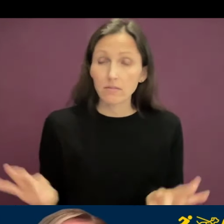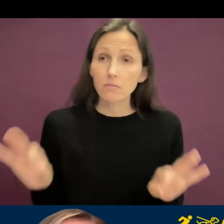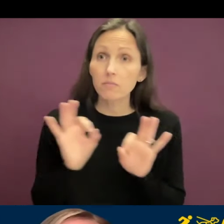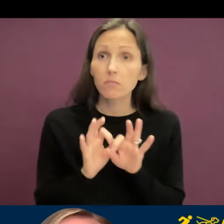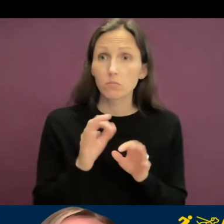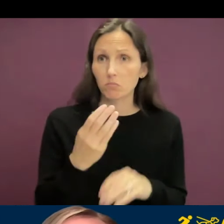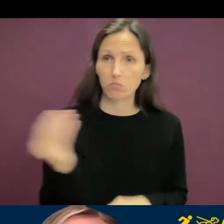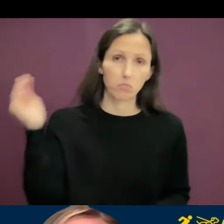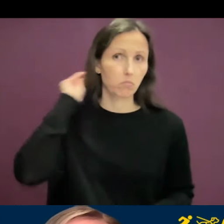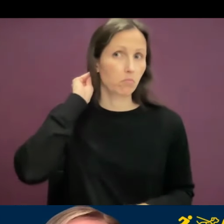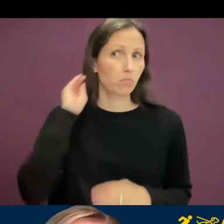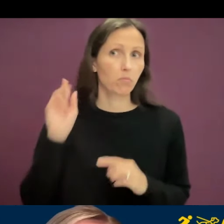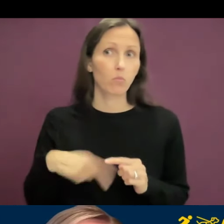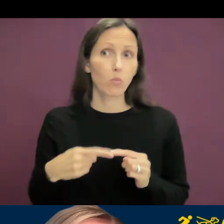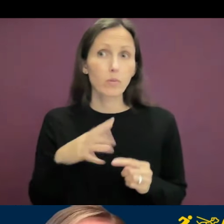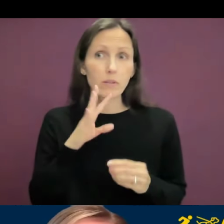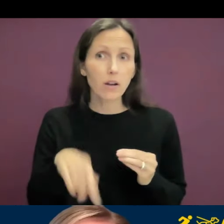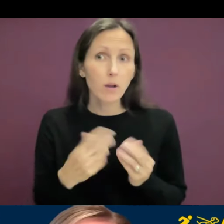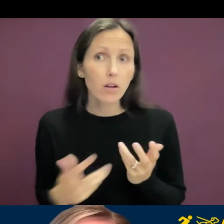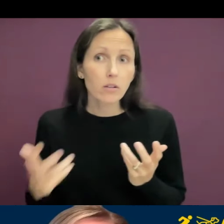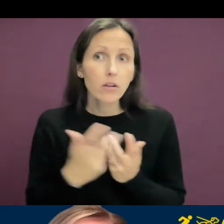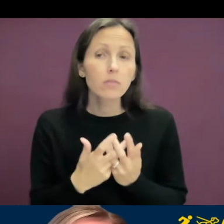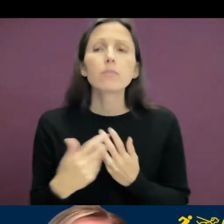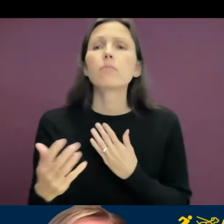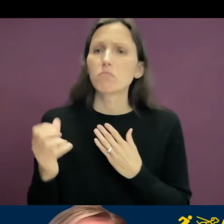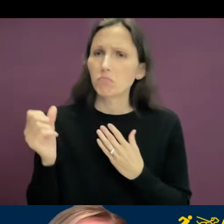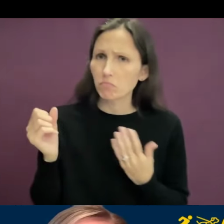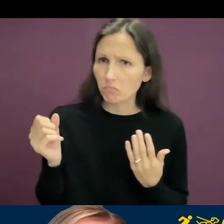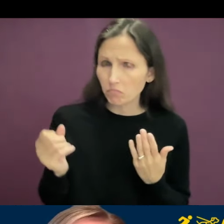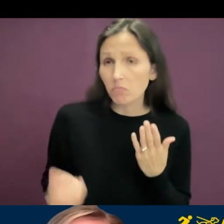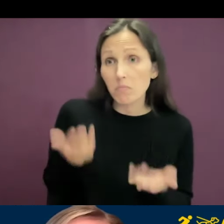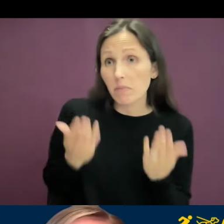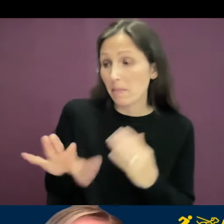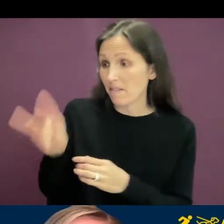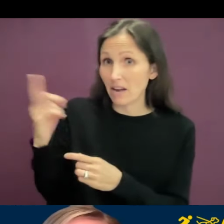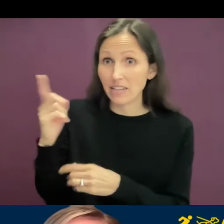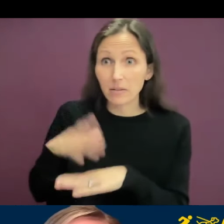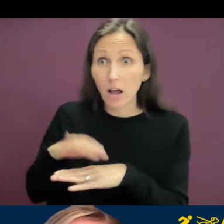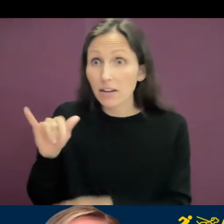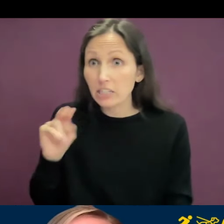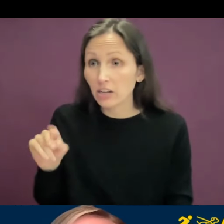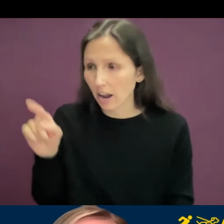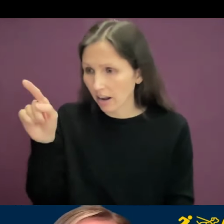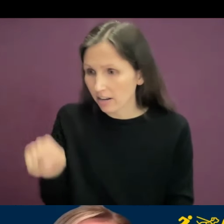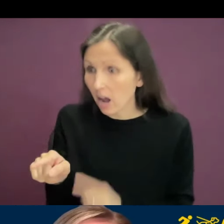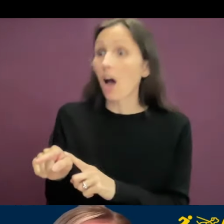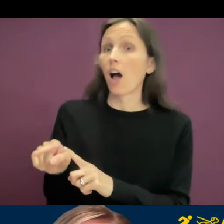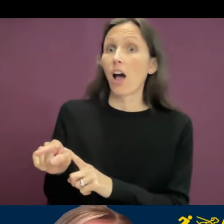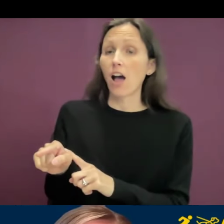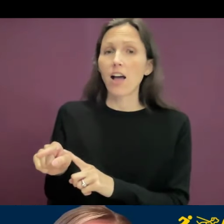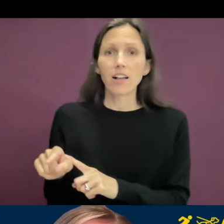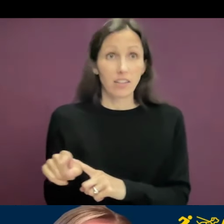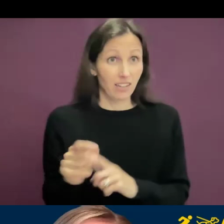talking about accommodations is that although we may find something on Jan, it may not be that it's reasonable for